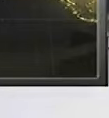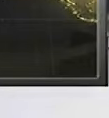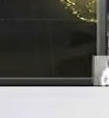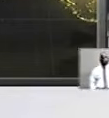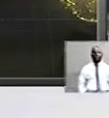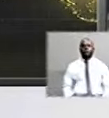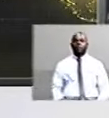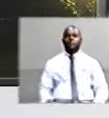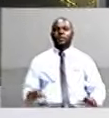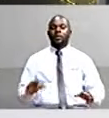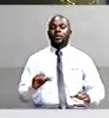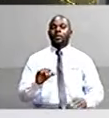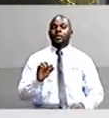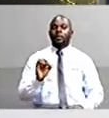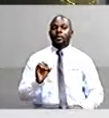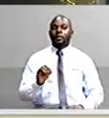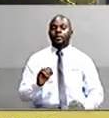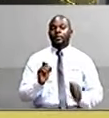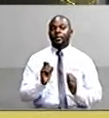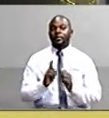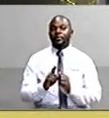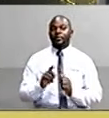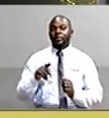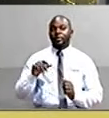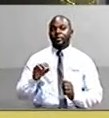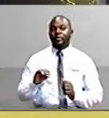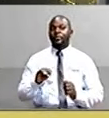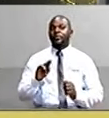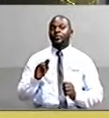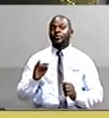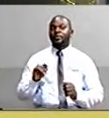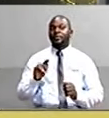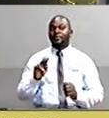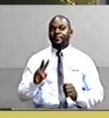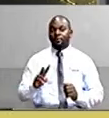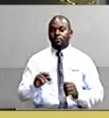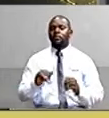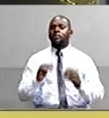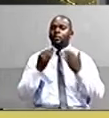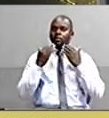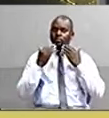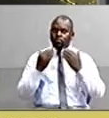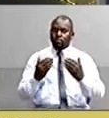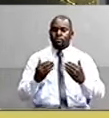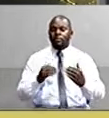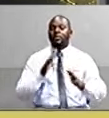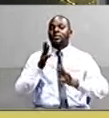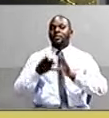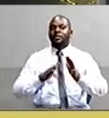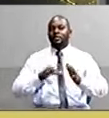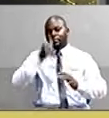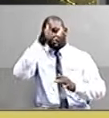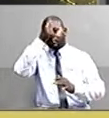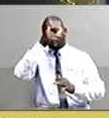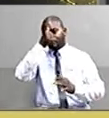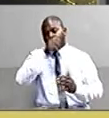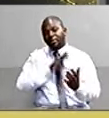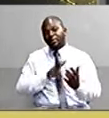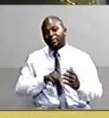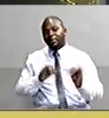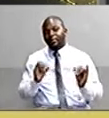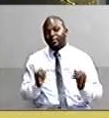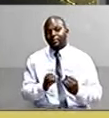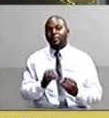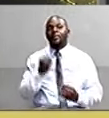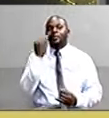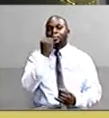It's coming to 8:11 p.m. in the studios of UBC TV. Thank you so much for having kept us company. Mugalu Mohammed has been on sign language, and I